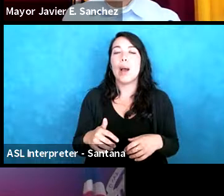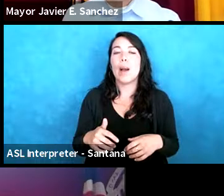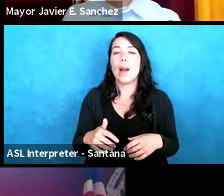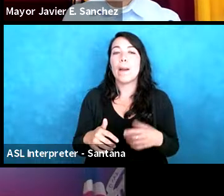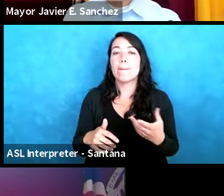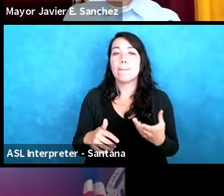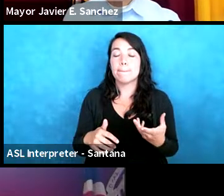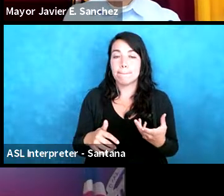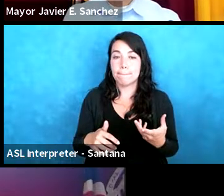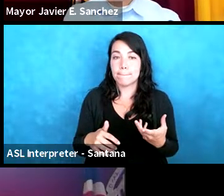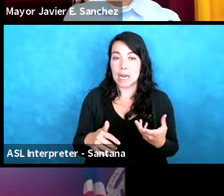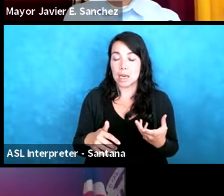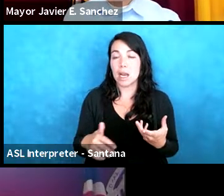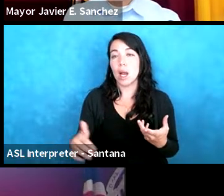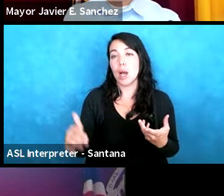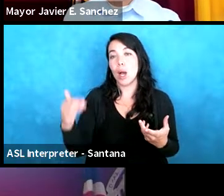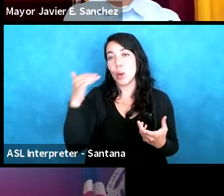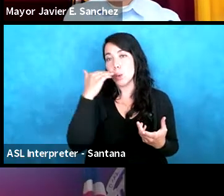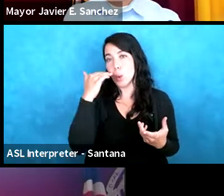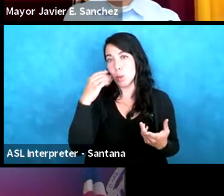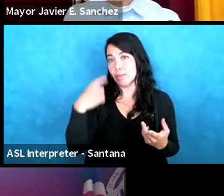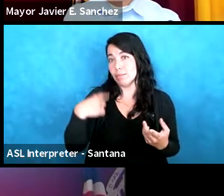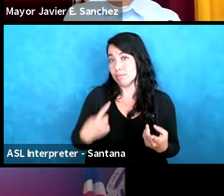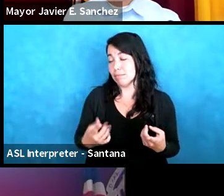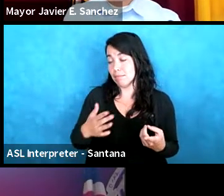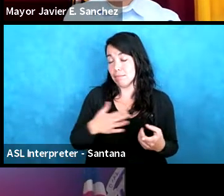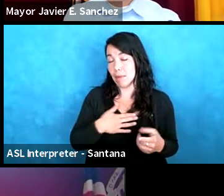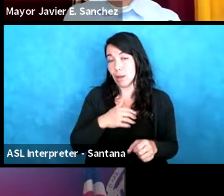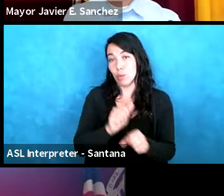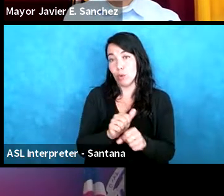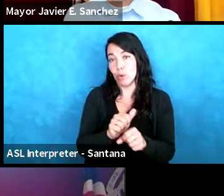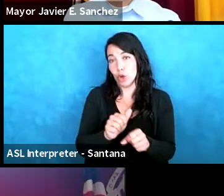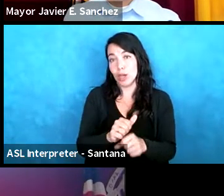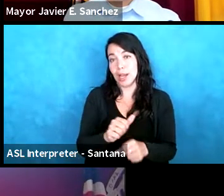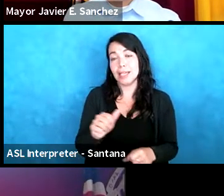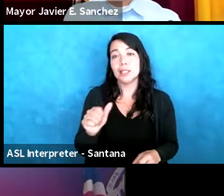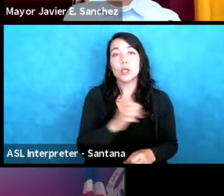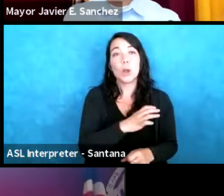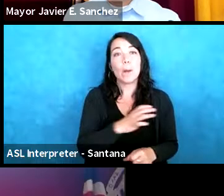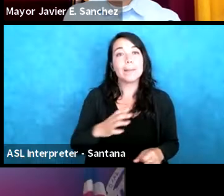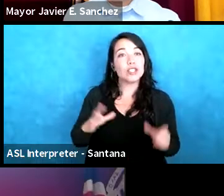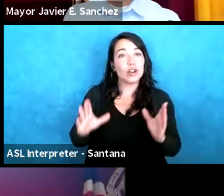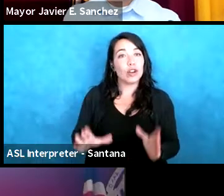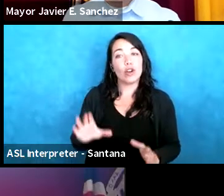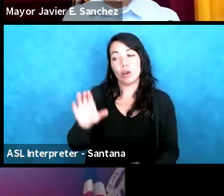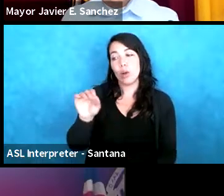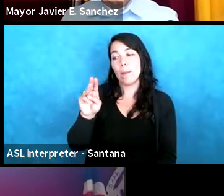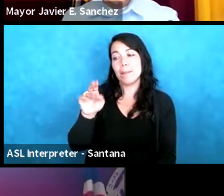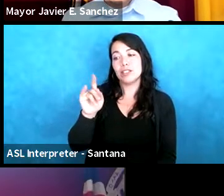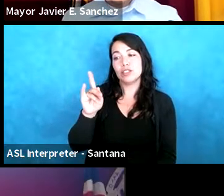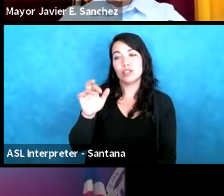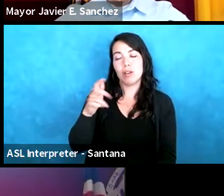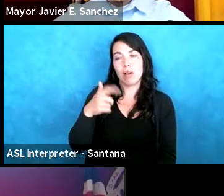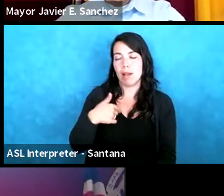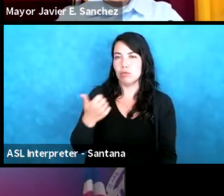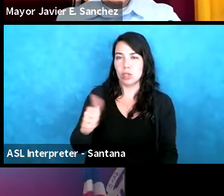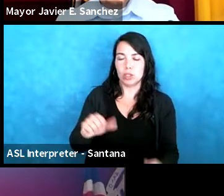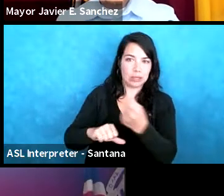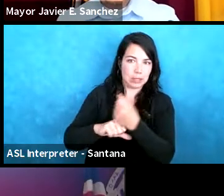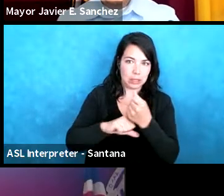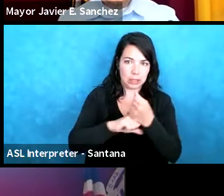my tenure, I have advocated for the collaboration among the city and the